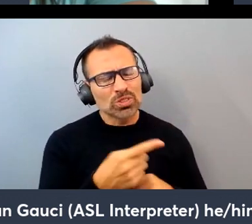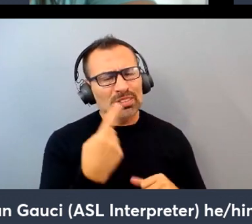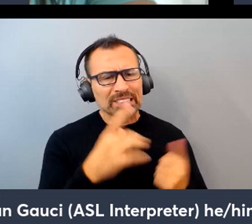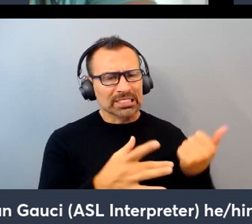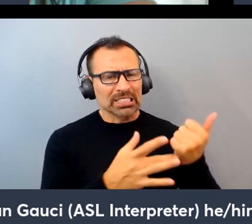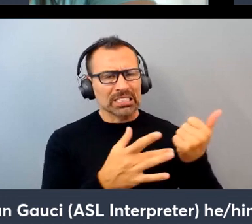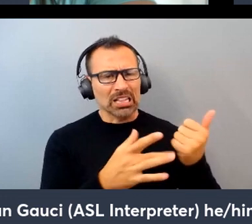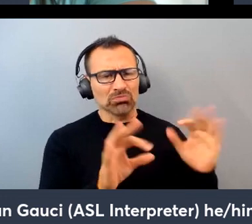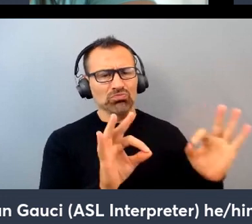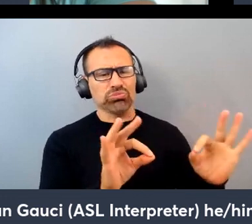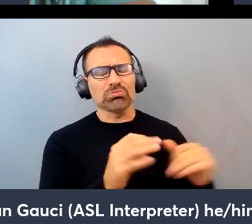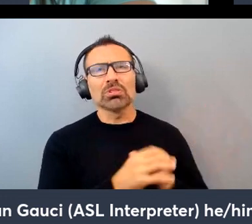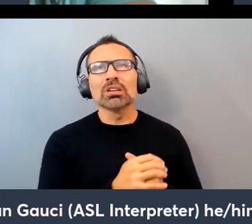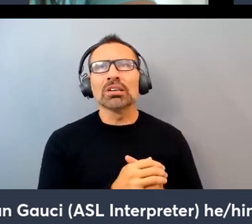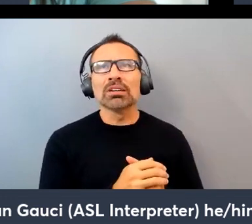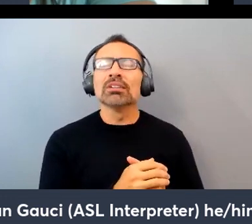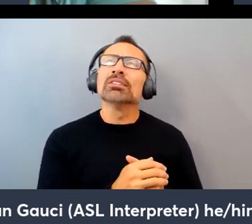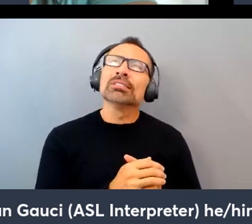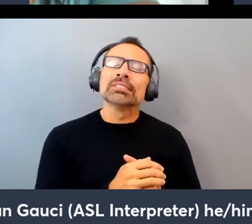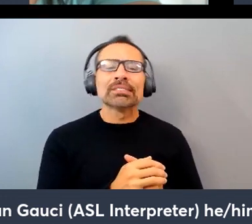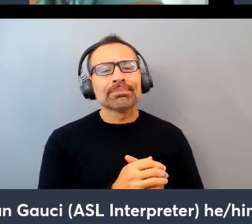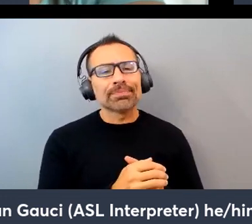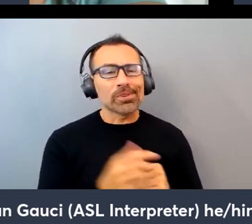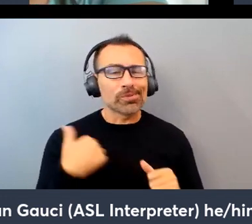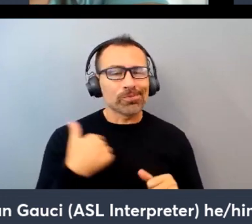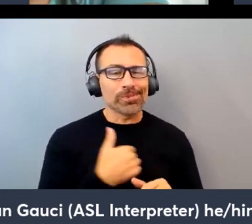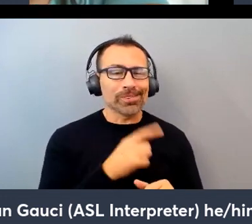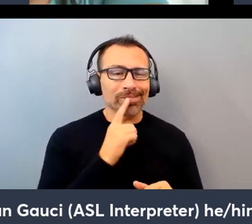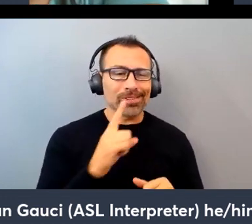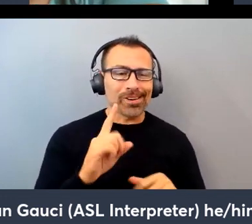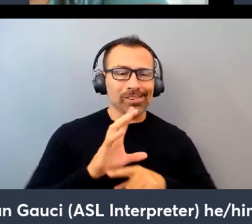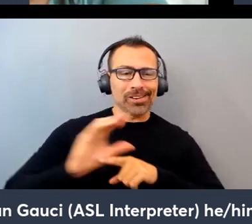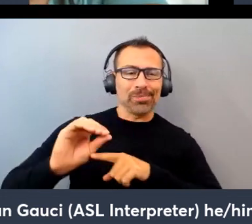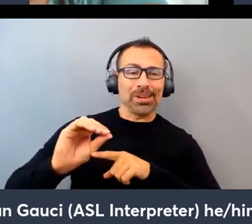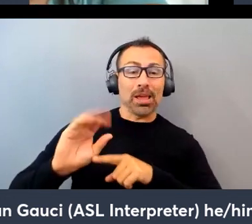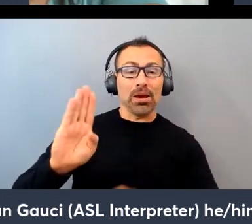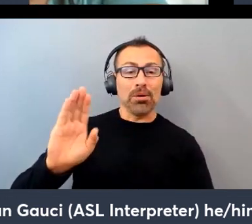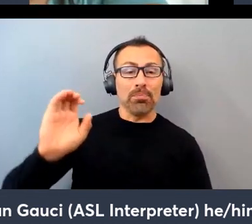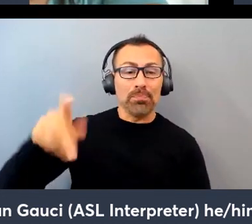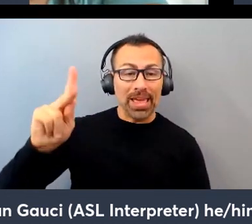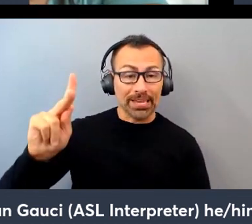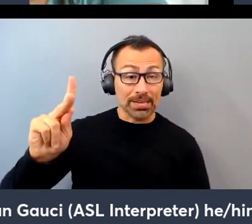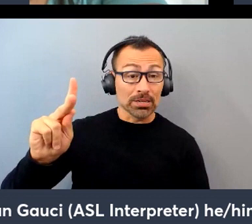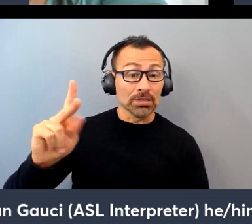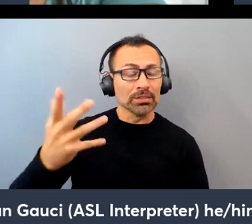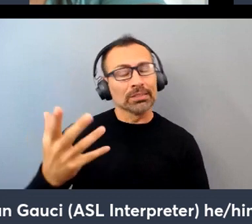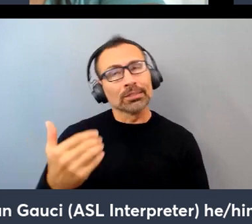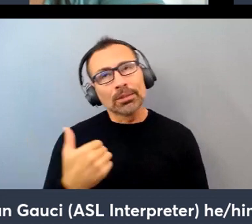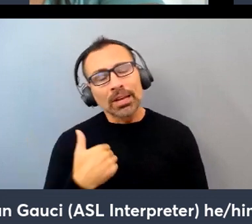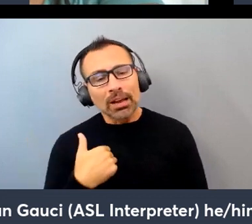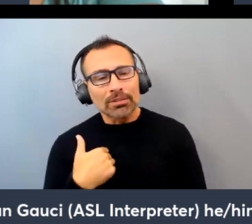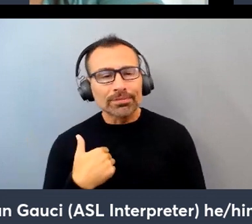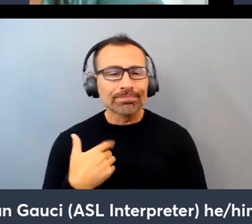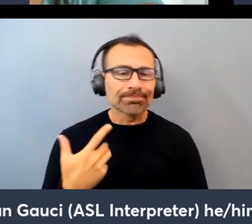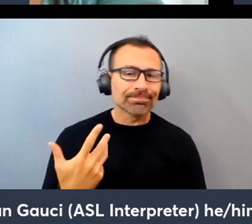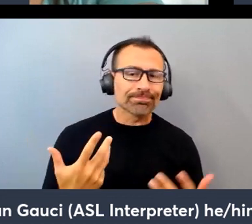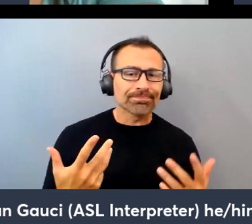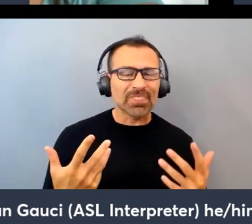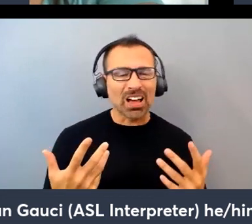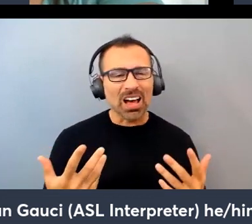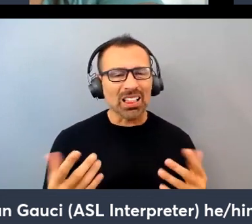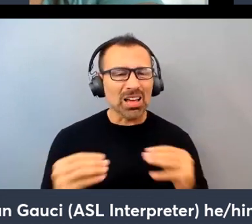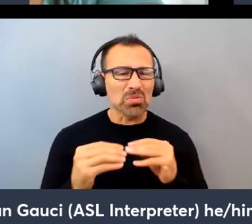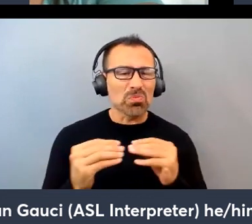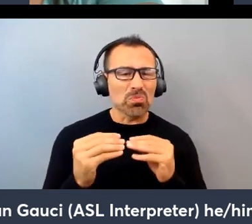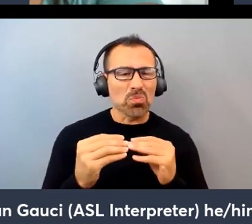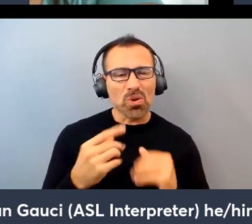goes. But we are a bank, so it does have a little bit more of, I guess, what could be considered red tape to be able to get